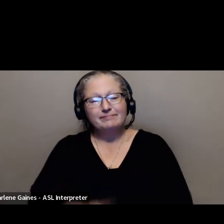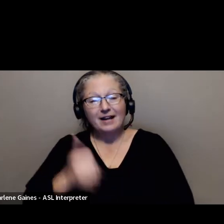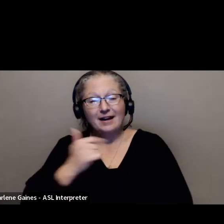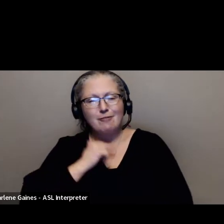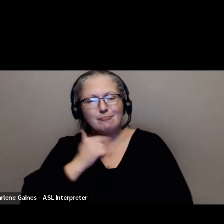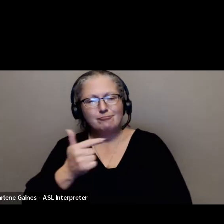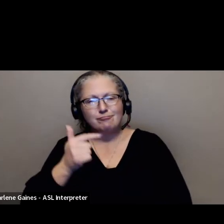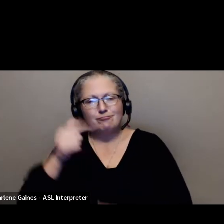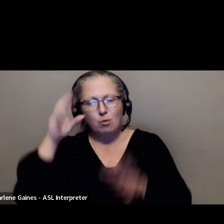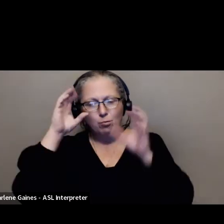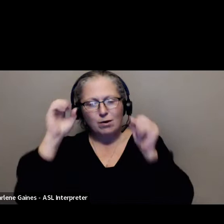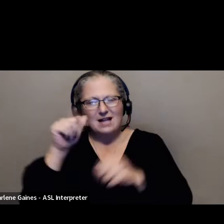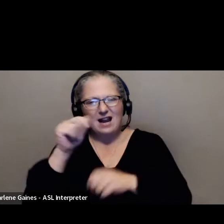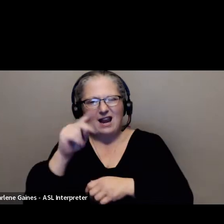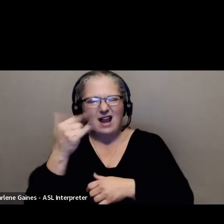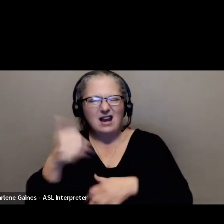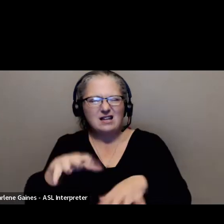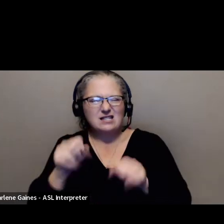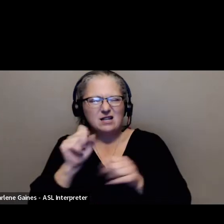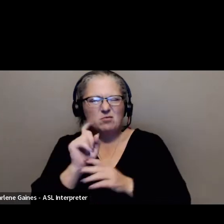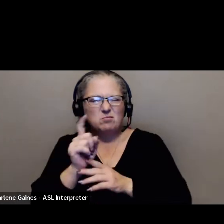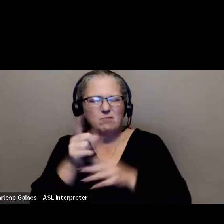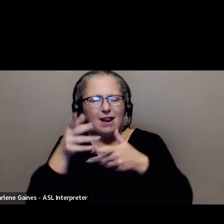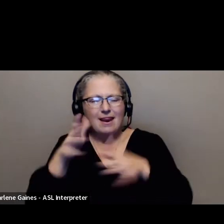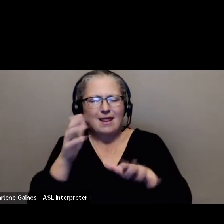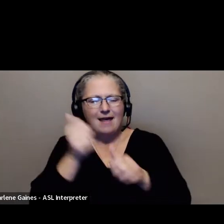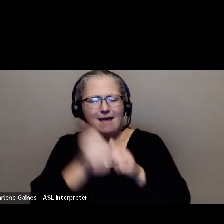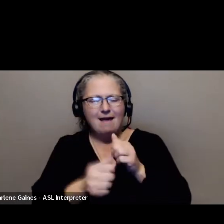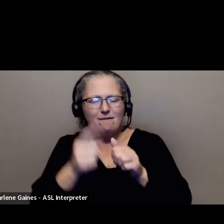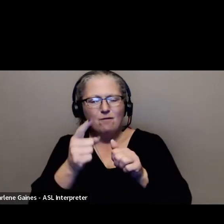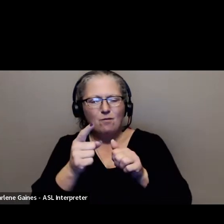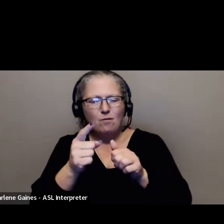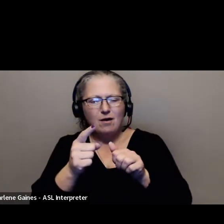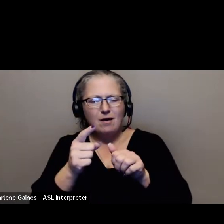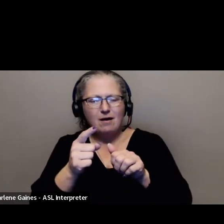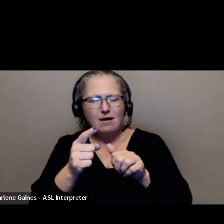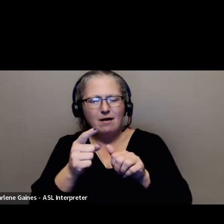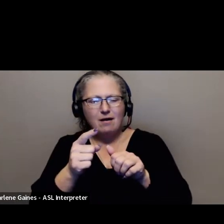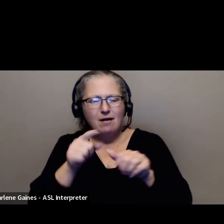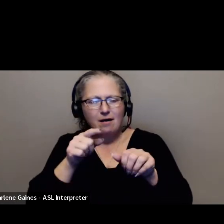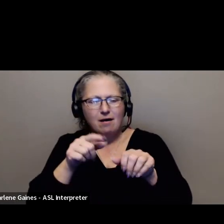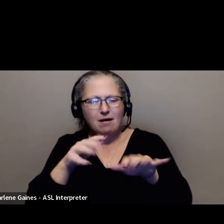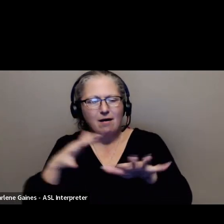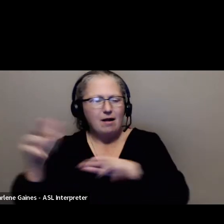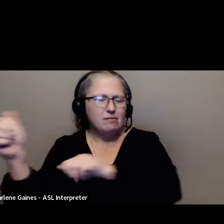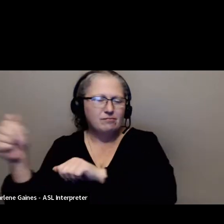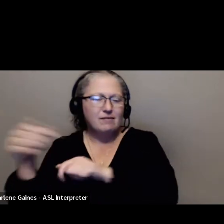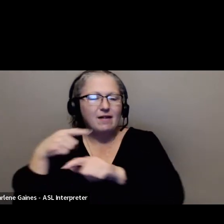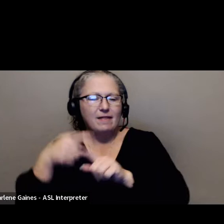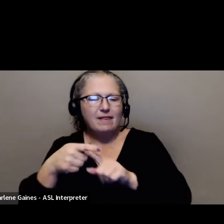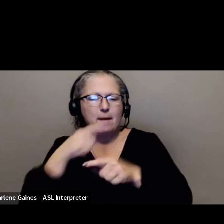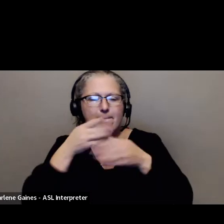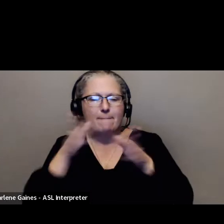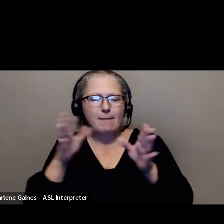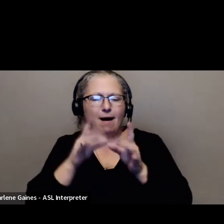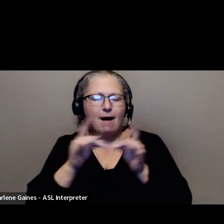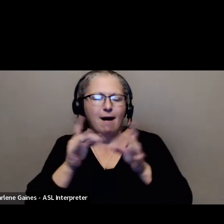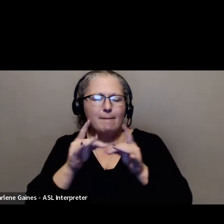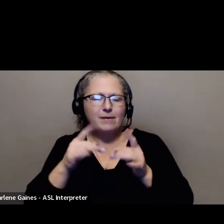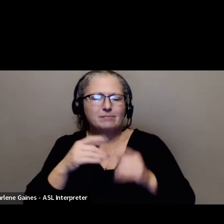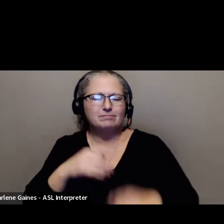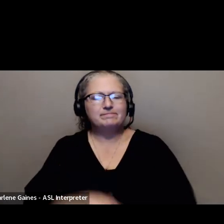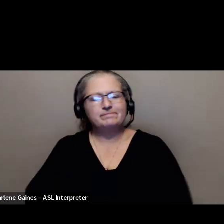President Lamb. All right, we're going to take just a minute to let everybody so that we can have public comment. I want it to be